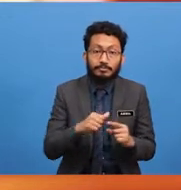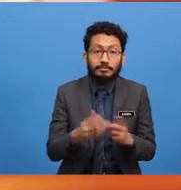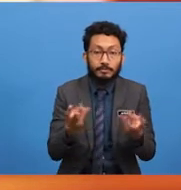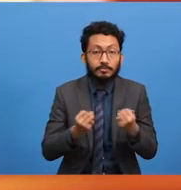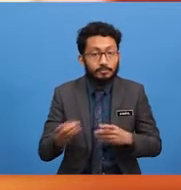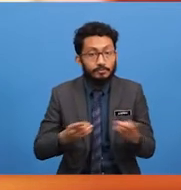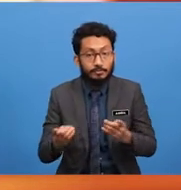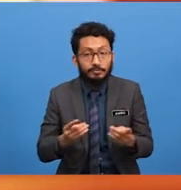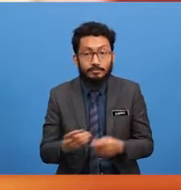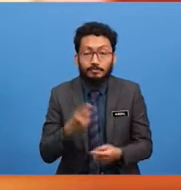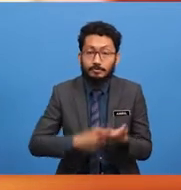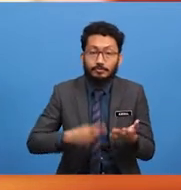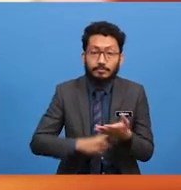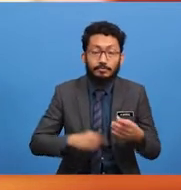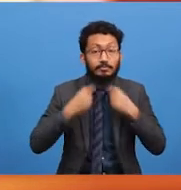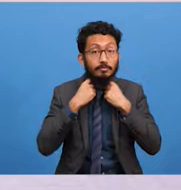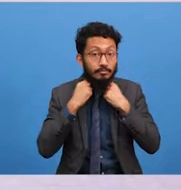any cloth.